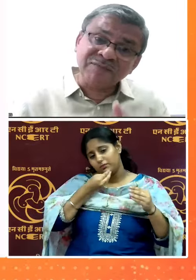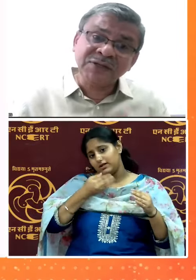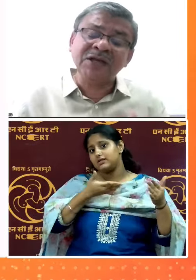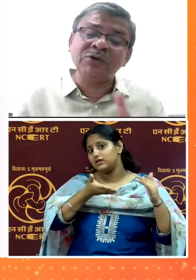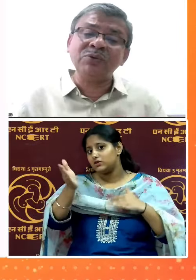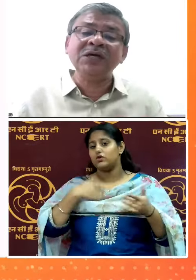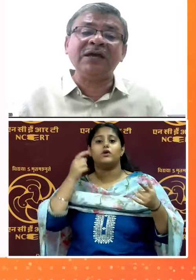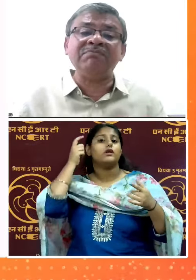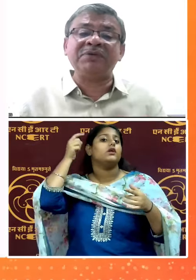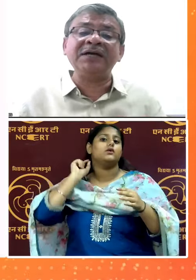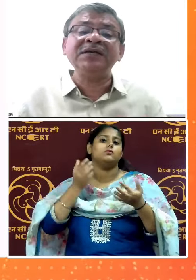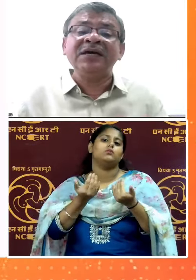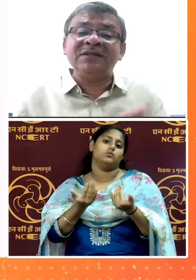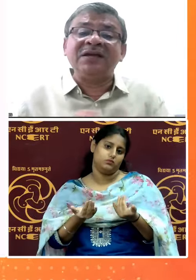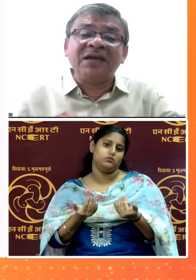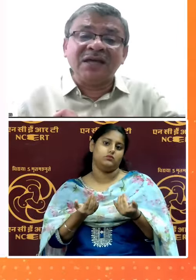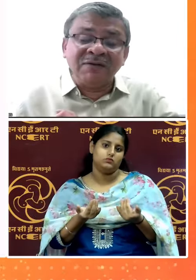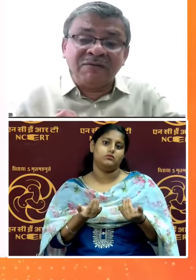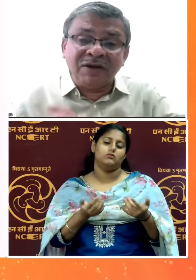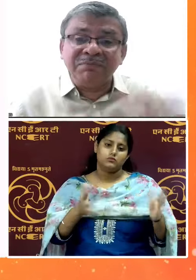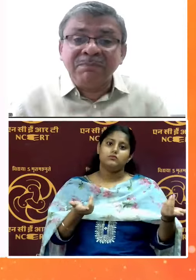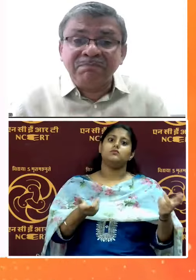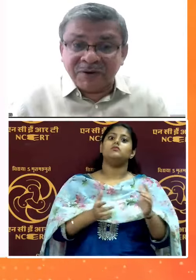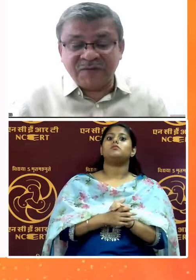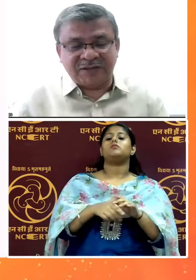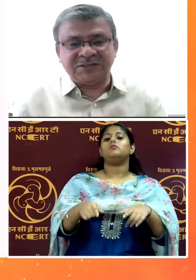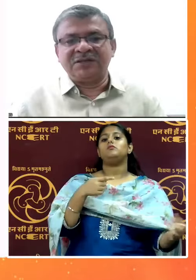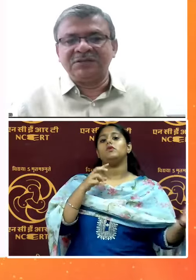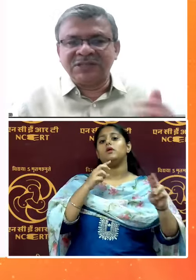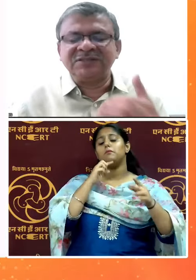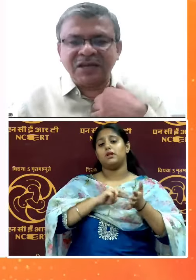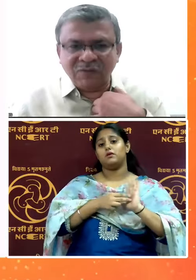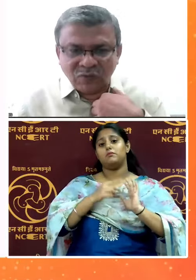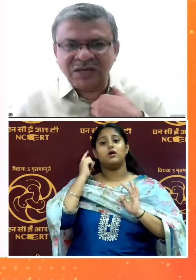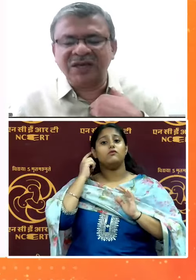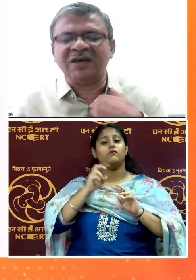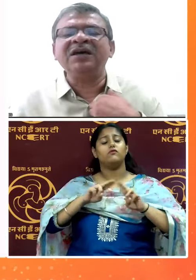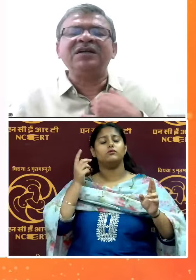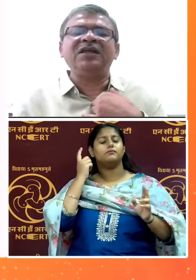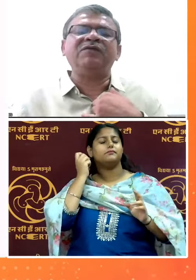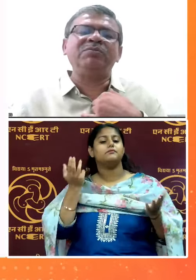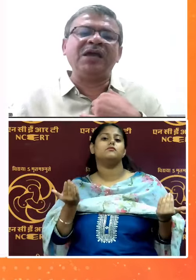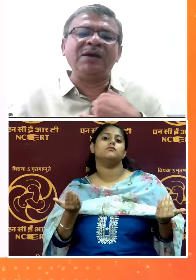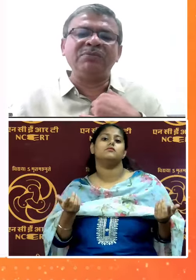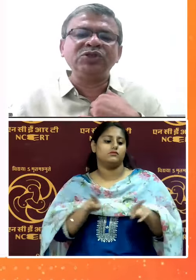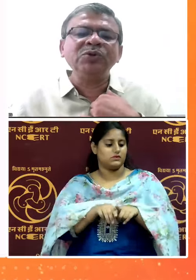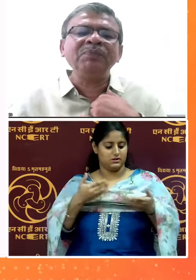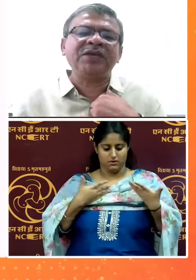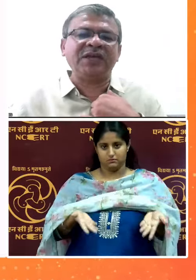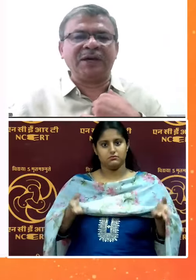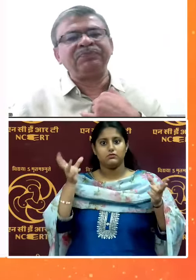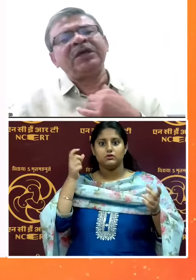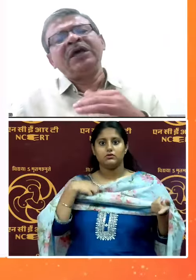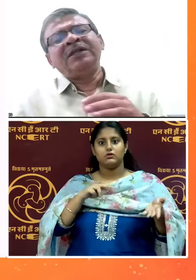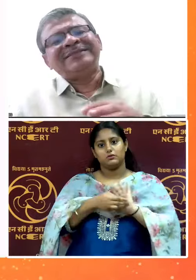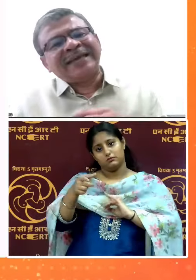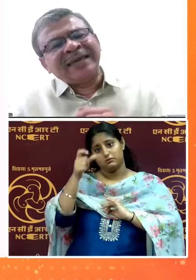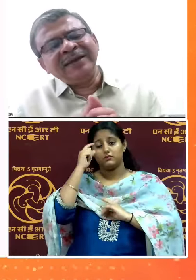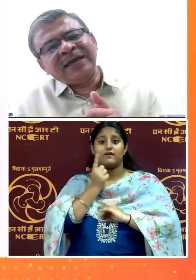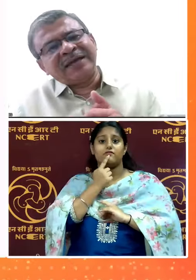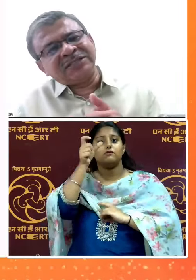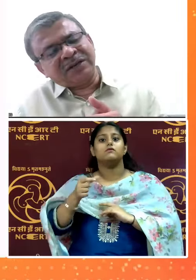And after they do the implant, their hearing will be perfect. Just like we hear, they would be able to hear. Wow.